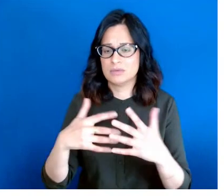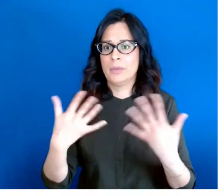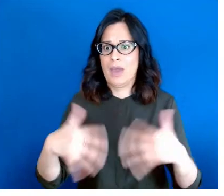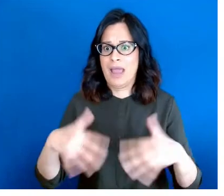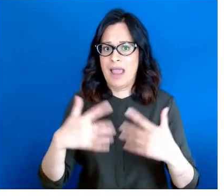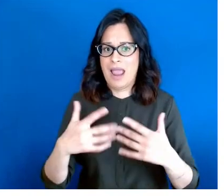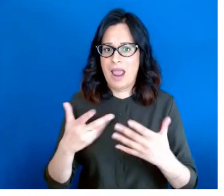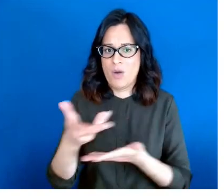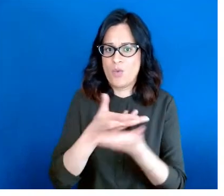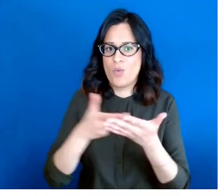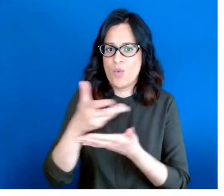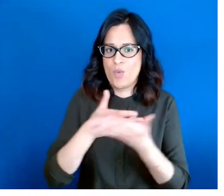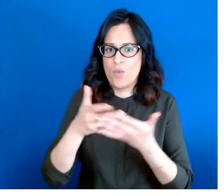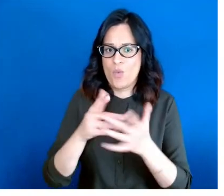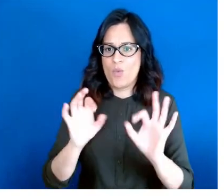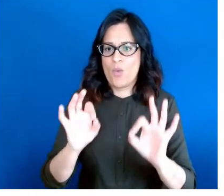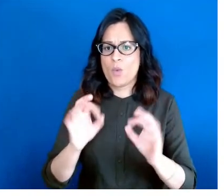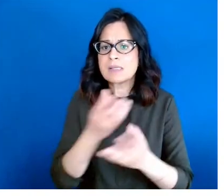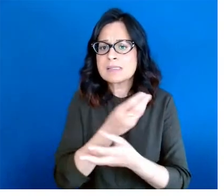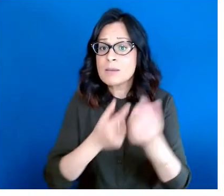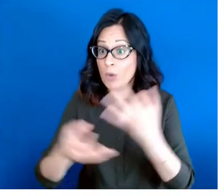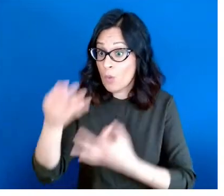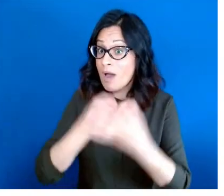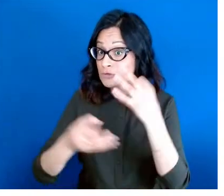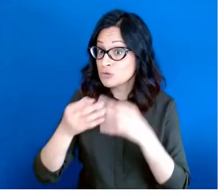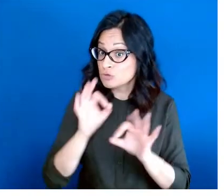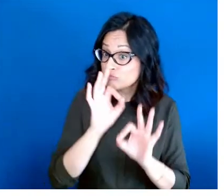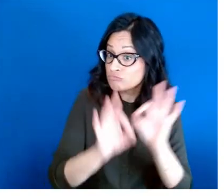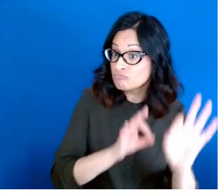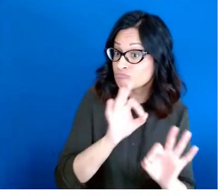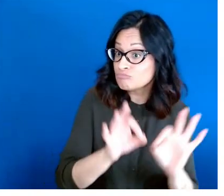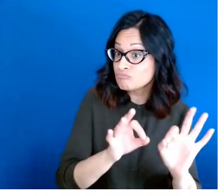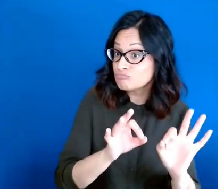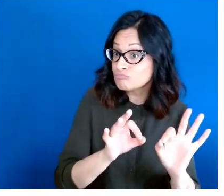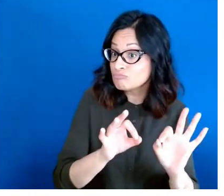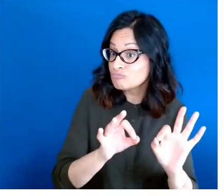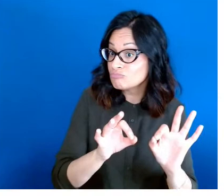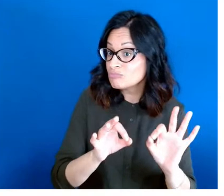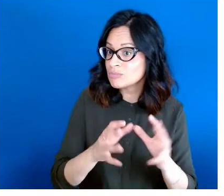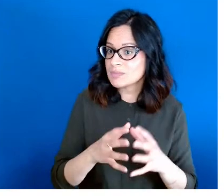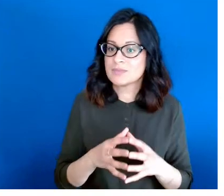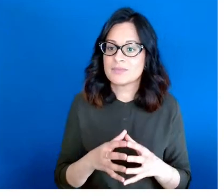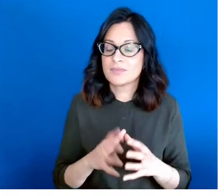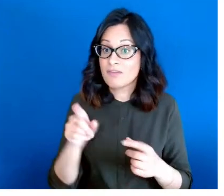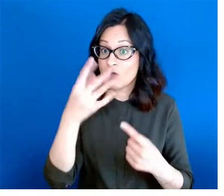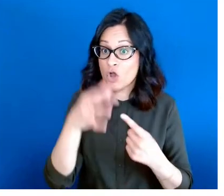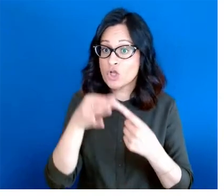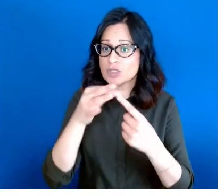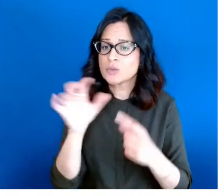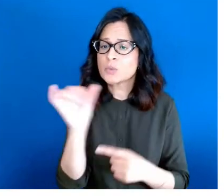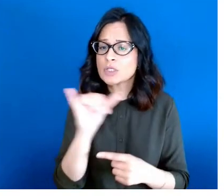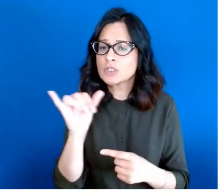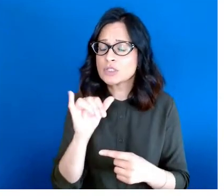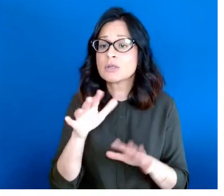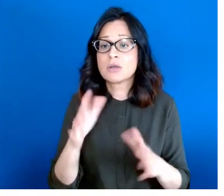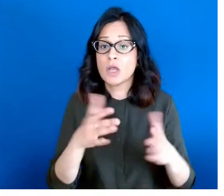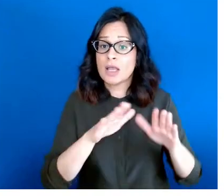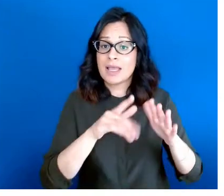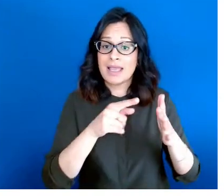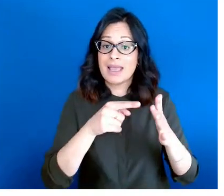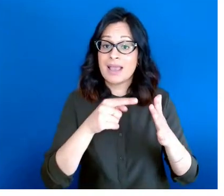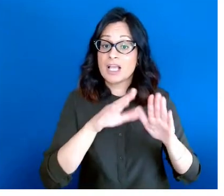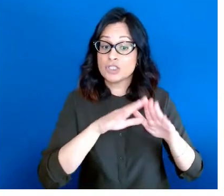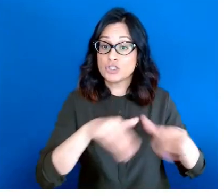do have some questions for you. So the first one we have is: can infants under 1 year old